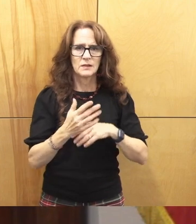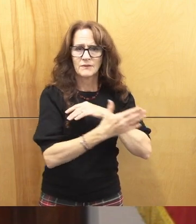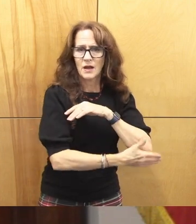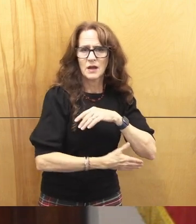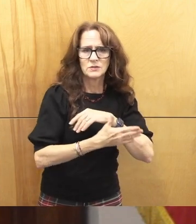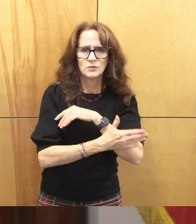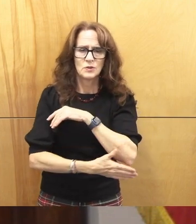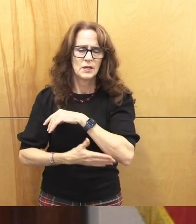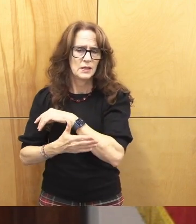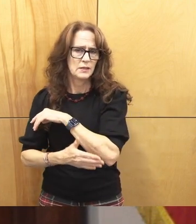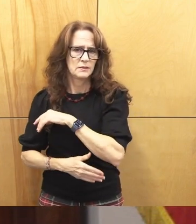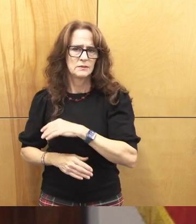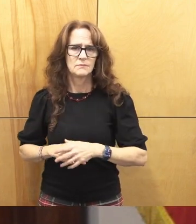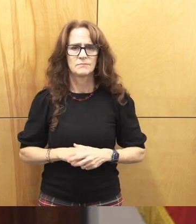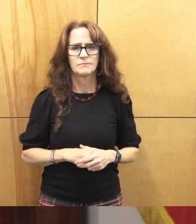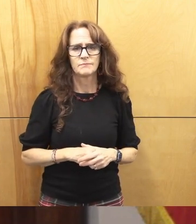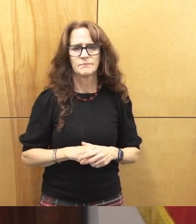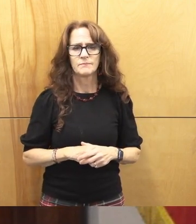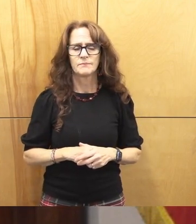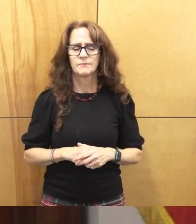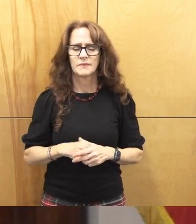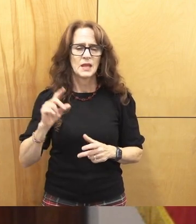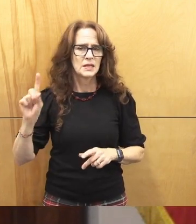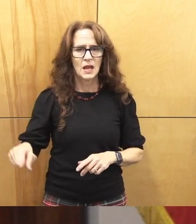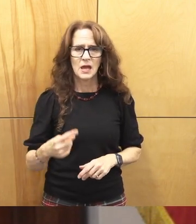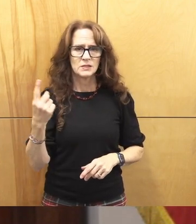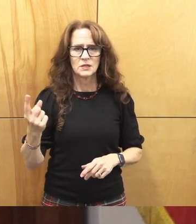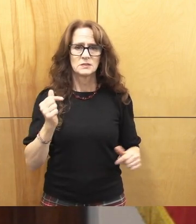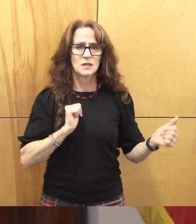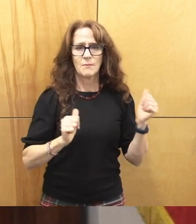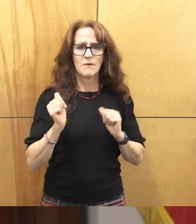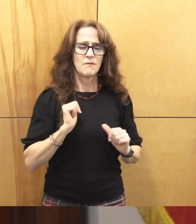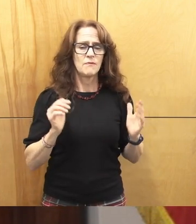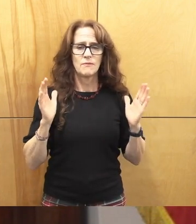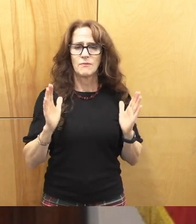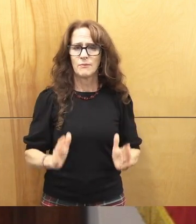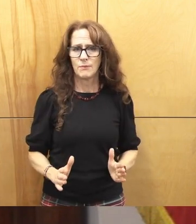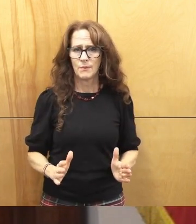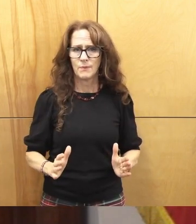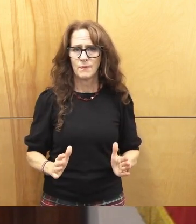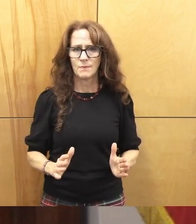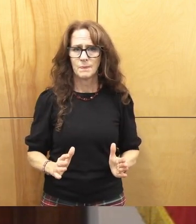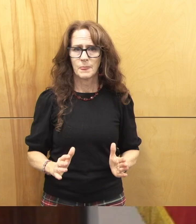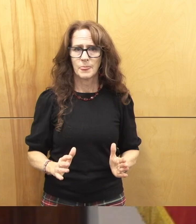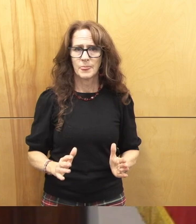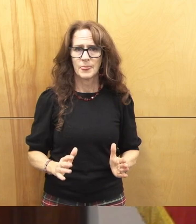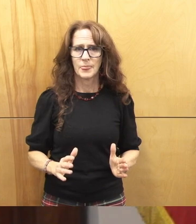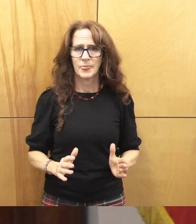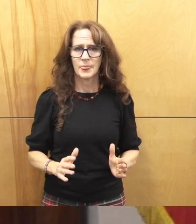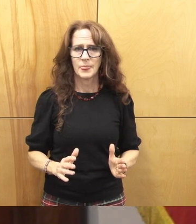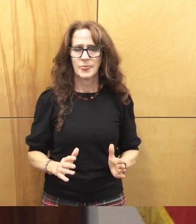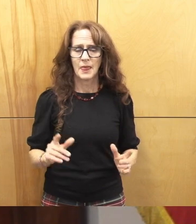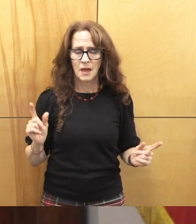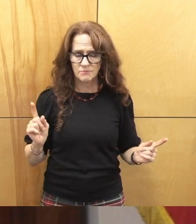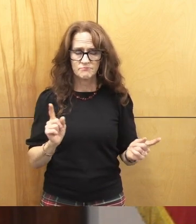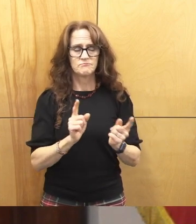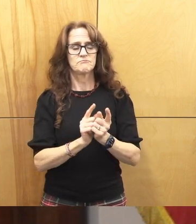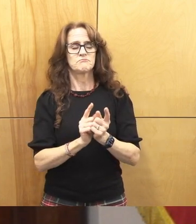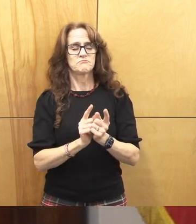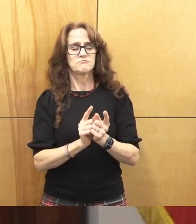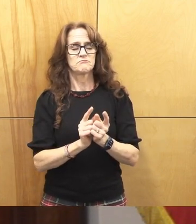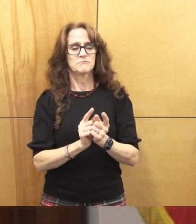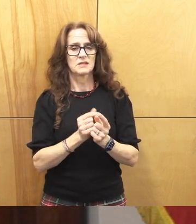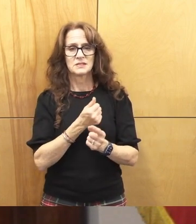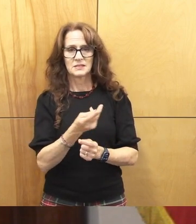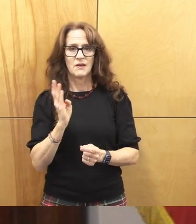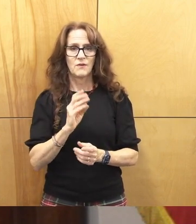countries, and it wasn't just the performers, but I ran into